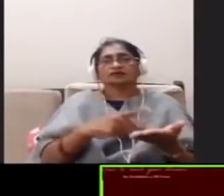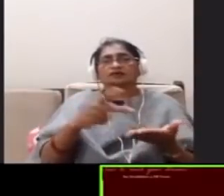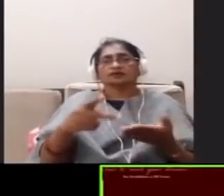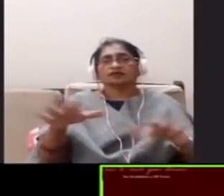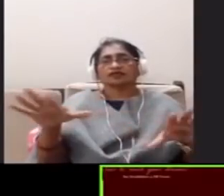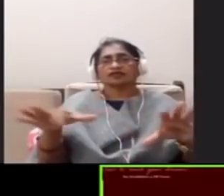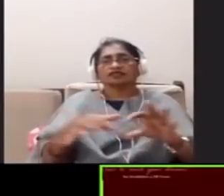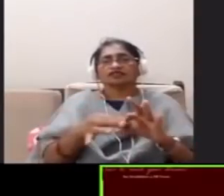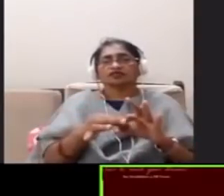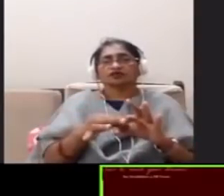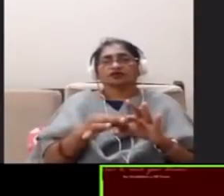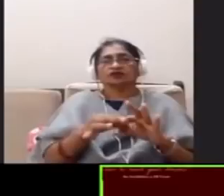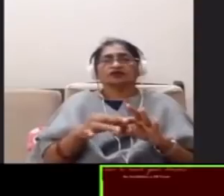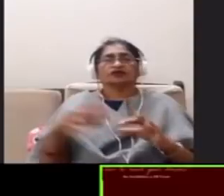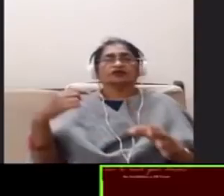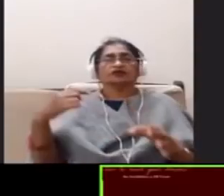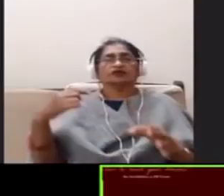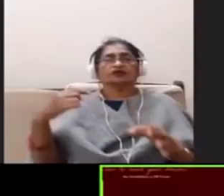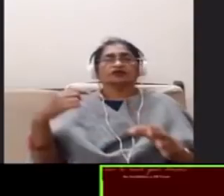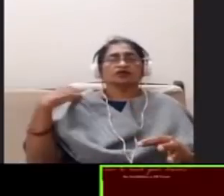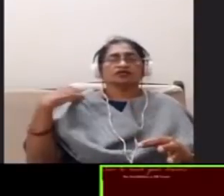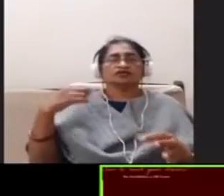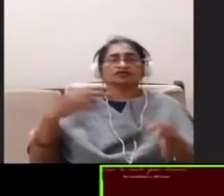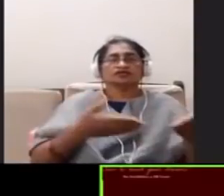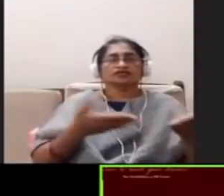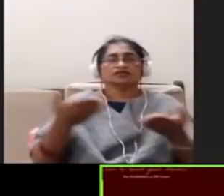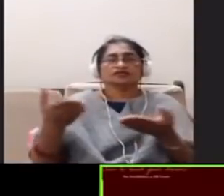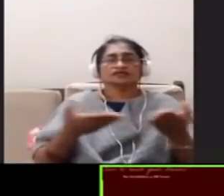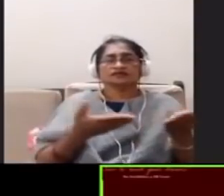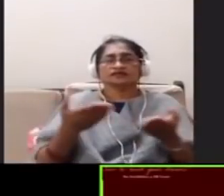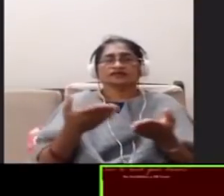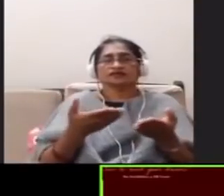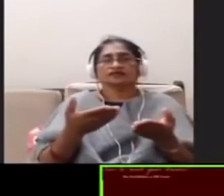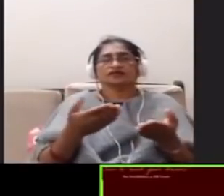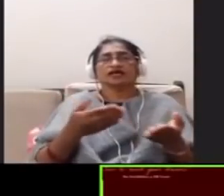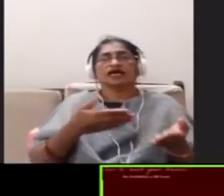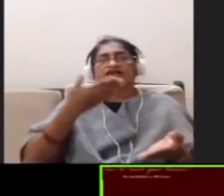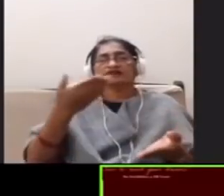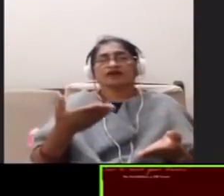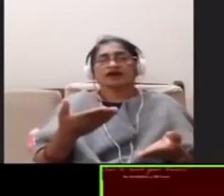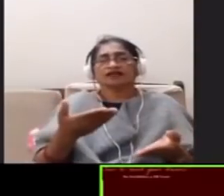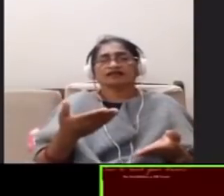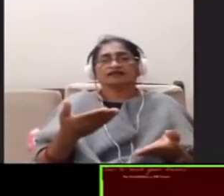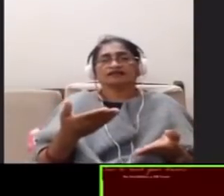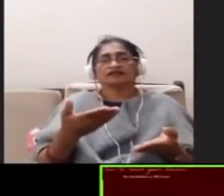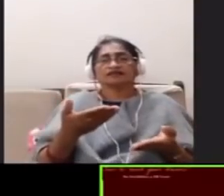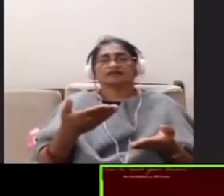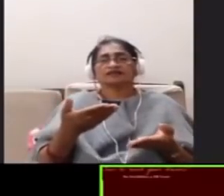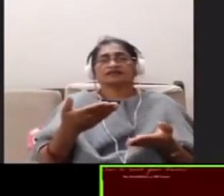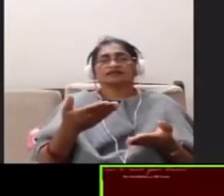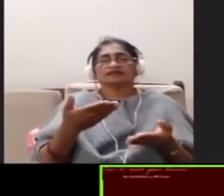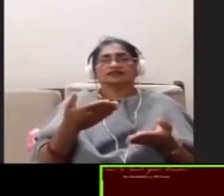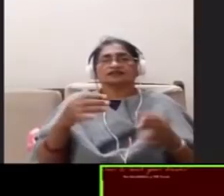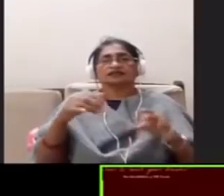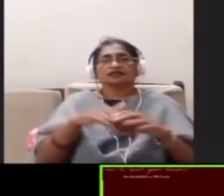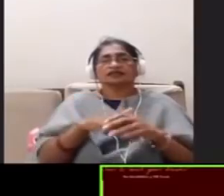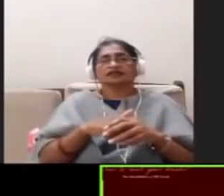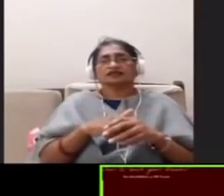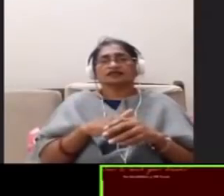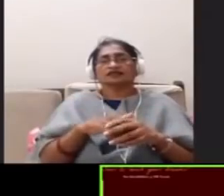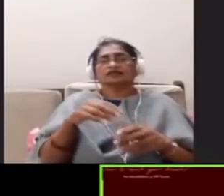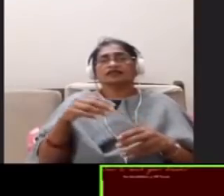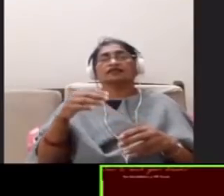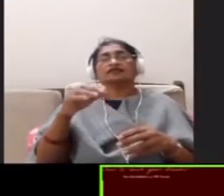voluntary services overseas and worked as a program development advisor on human rights-based approach in Papua New Guinea